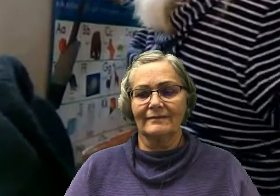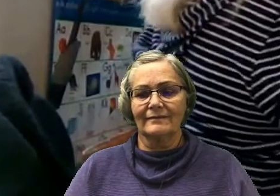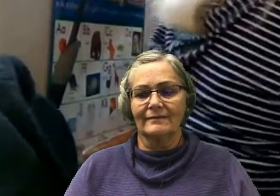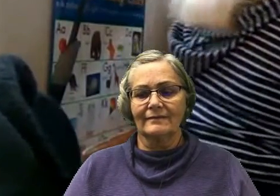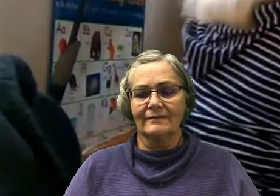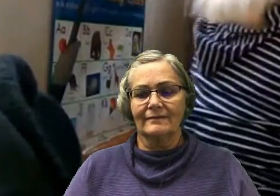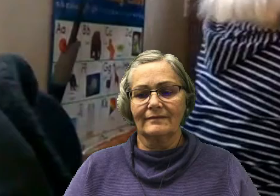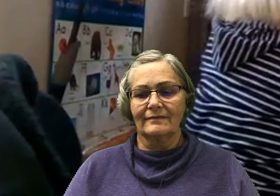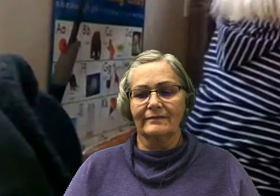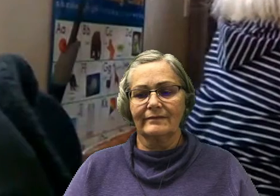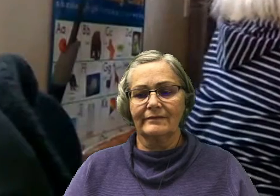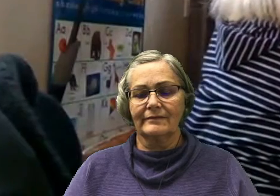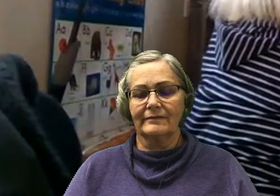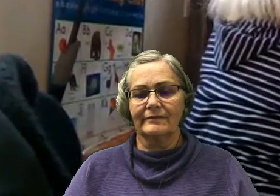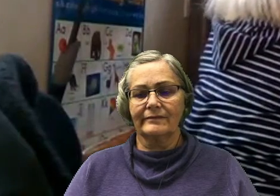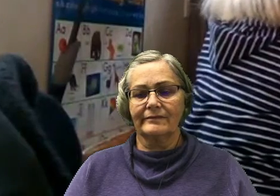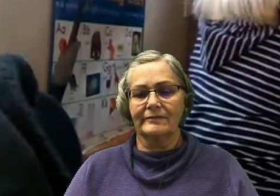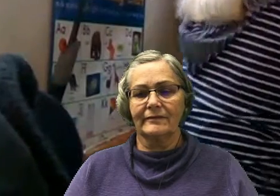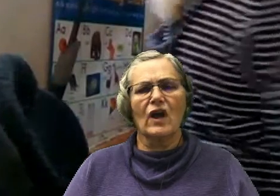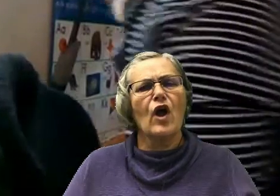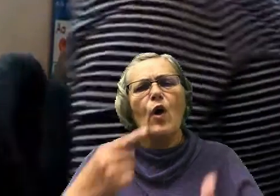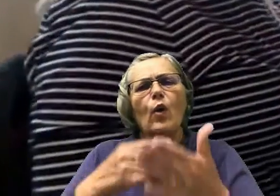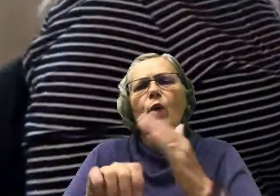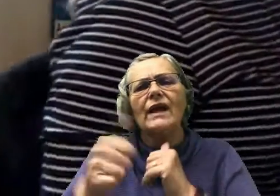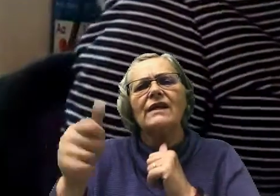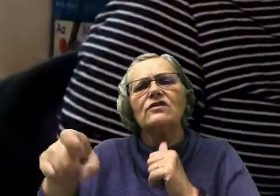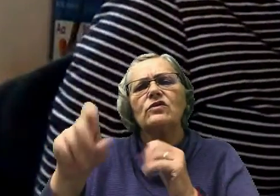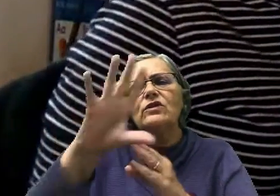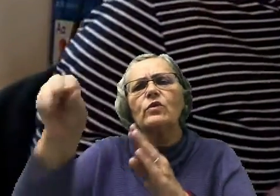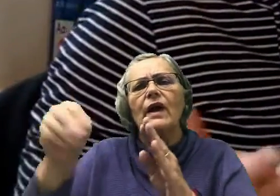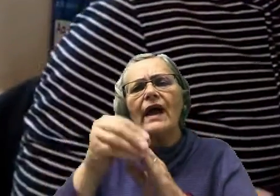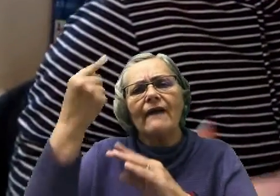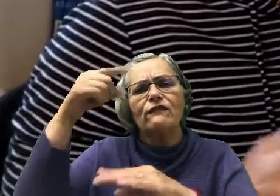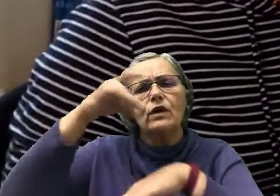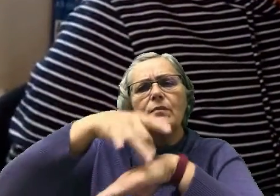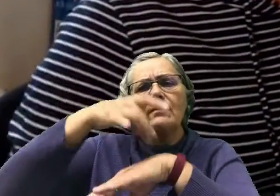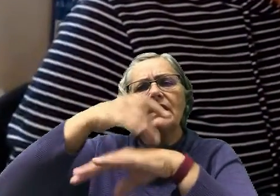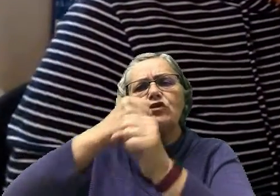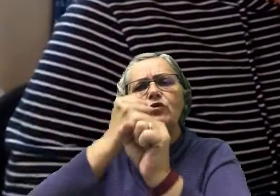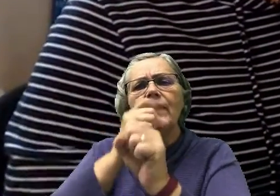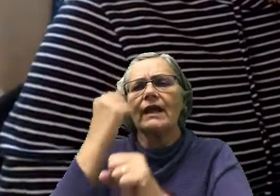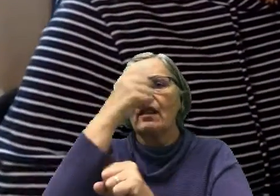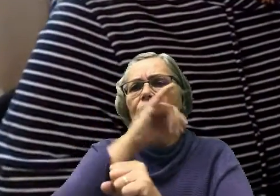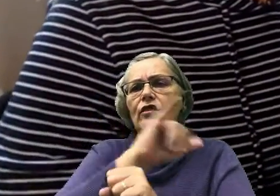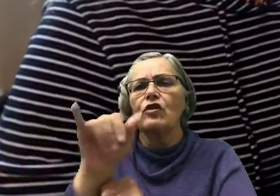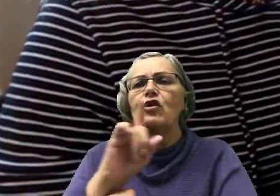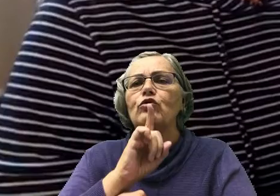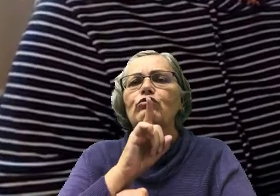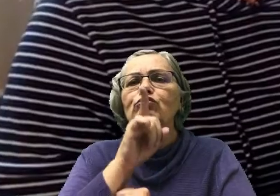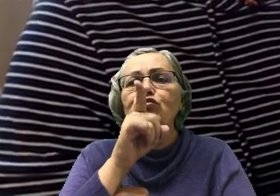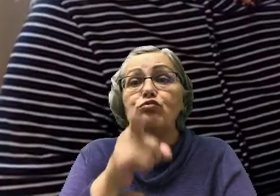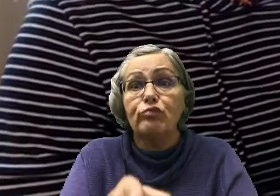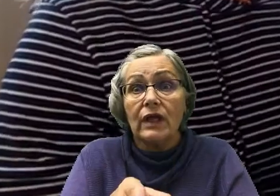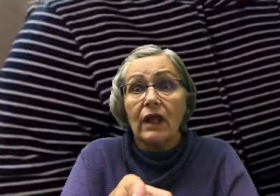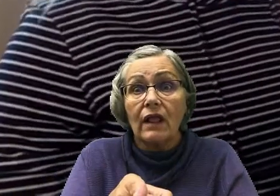What else do we need to add to our pumpkins to make them look more nonfiction, right? They also have